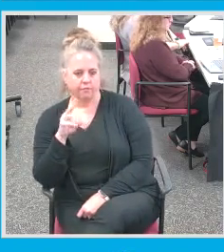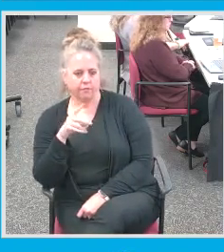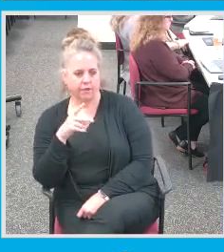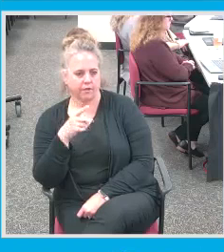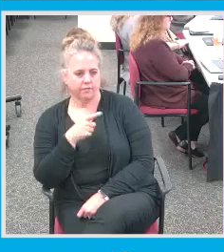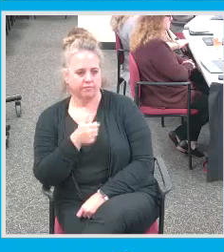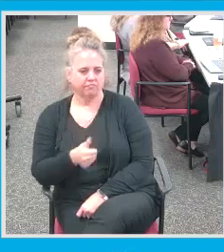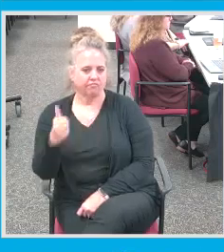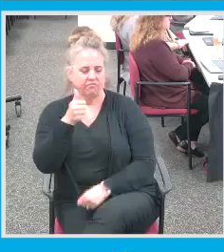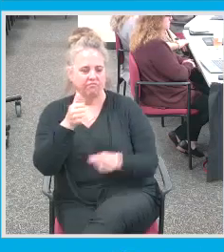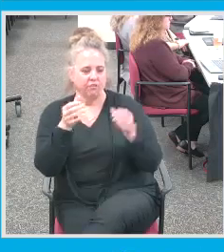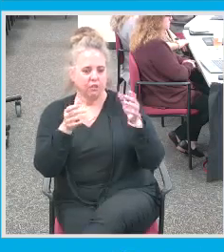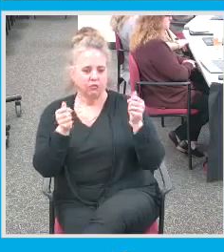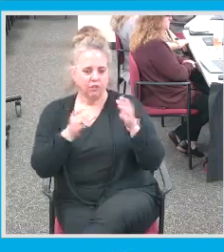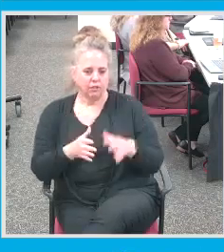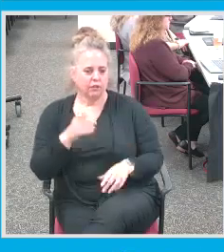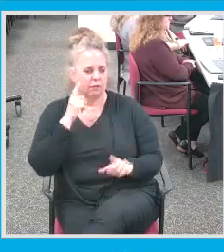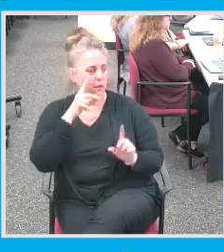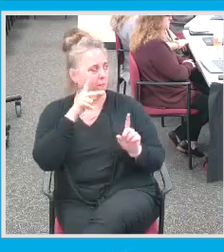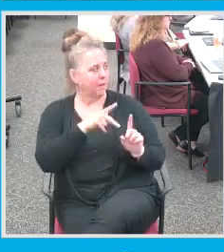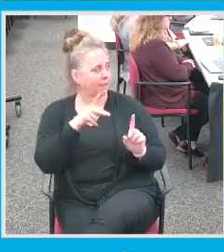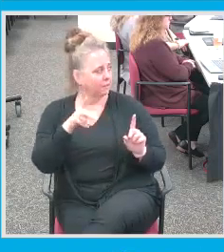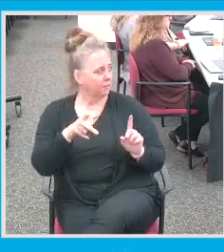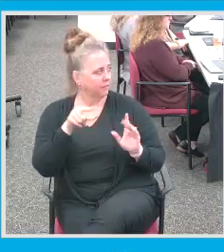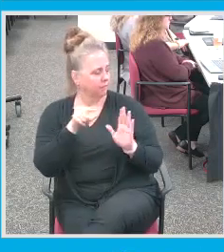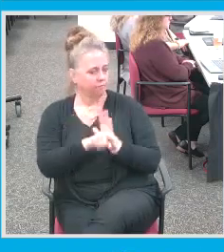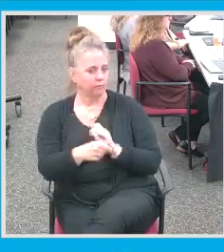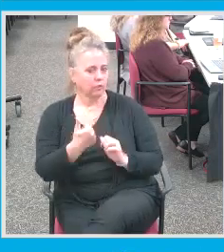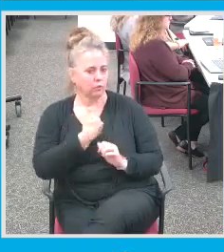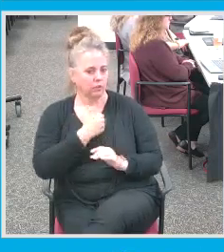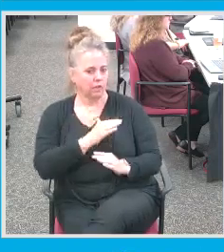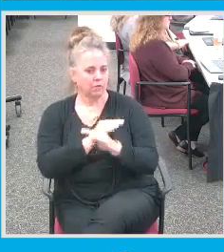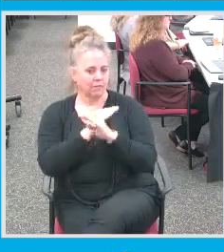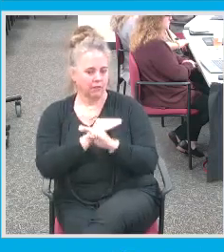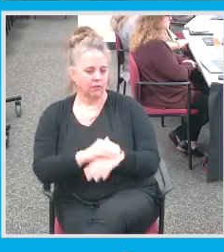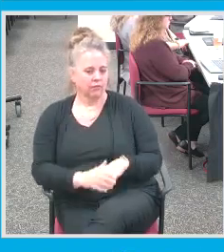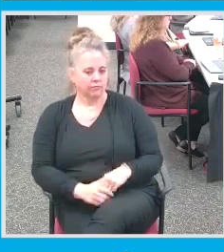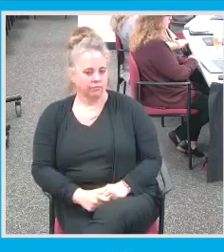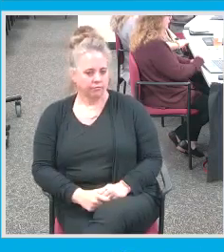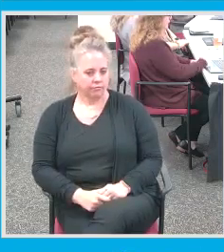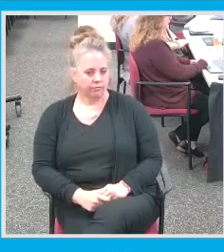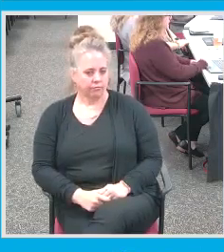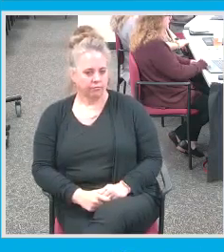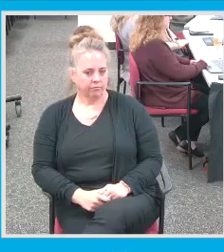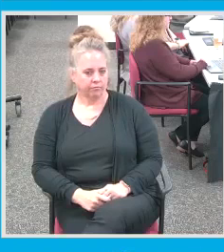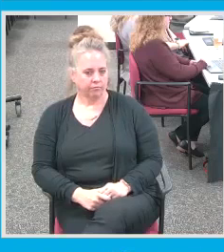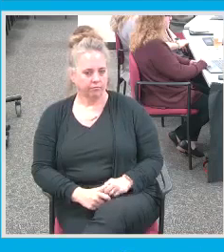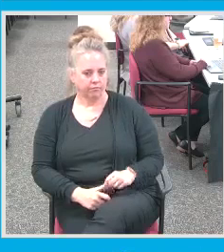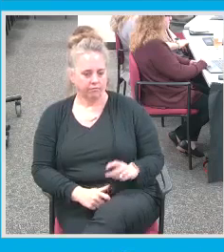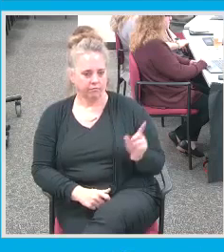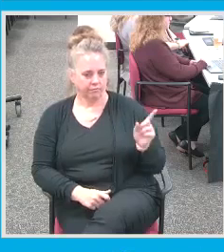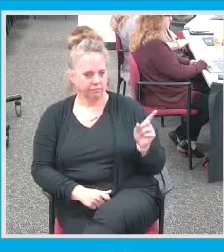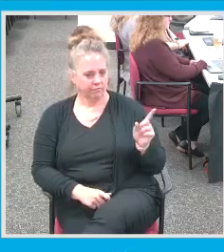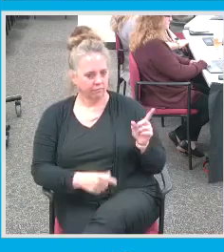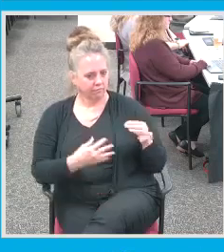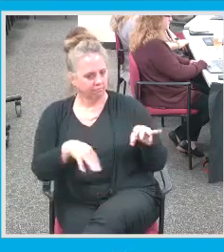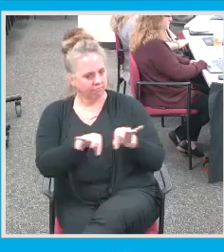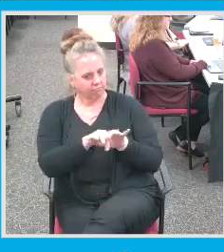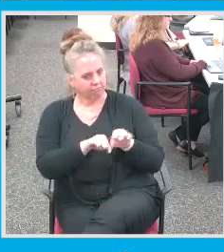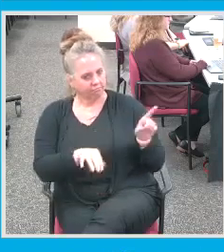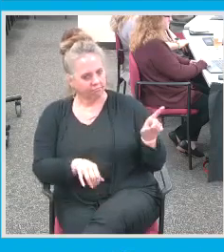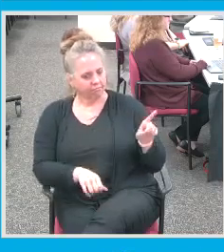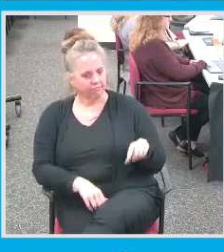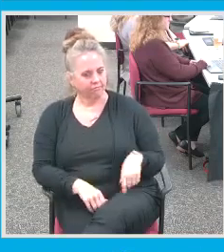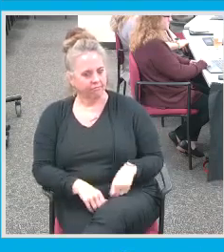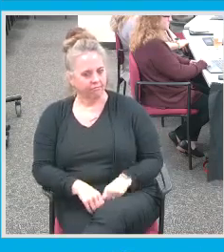mentioned her organization several times. She's really integral into this community, and she's going to come share about some safe firearm storage and other